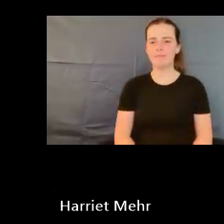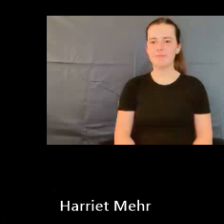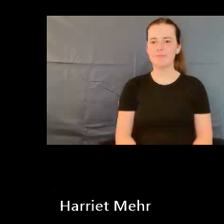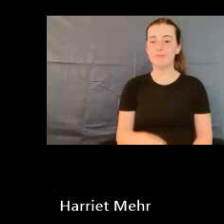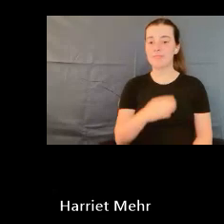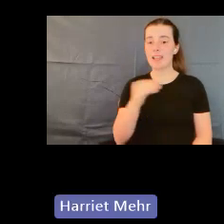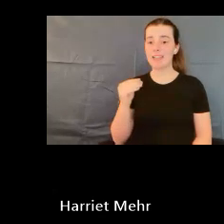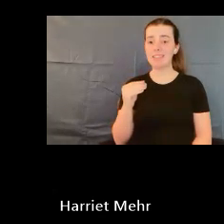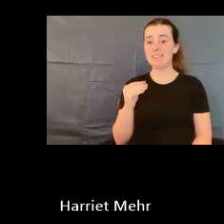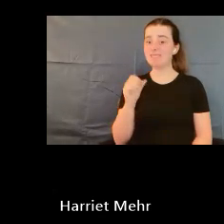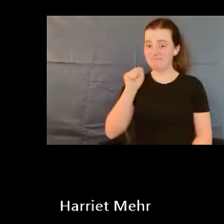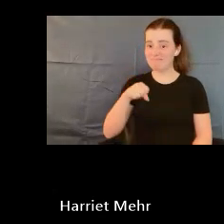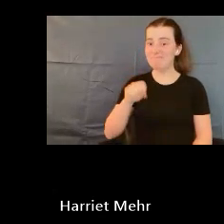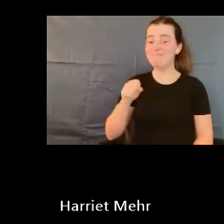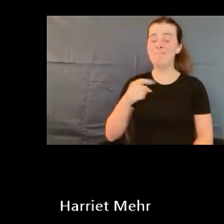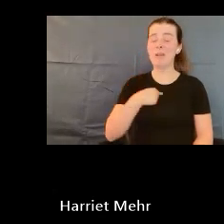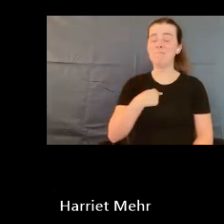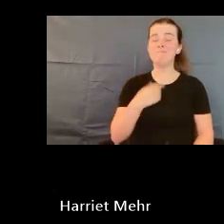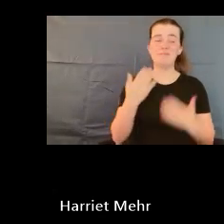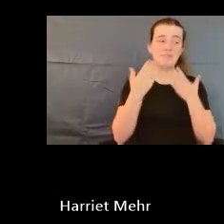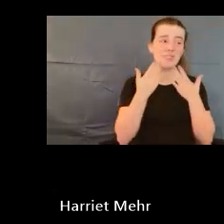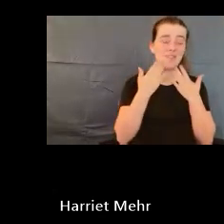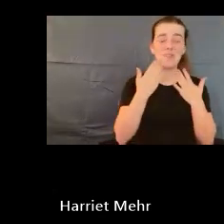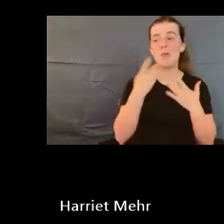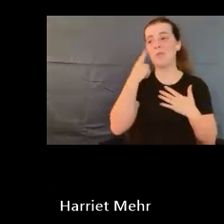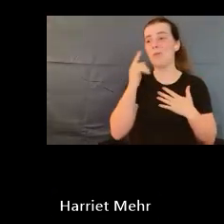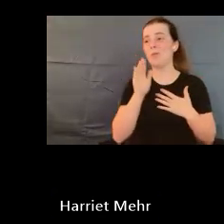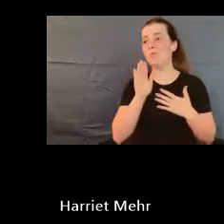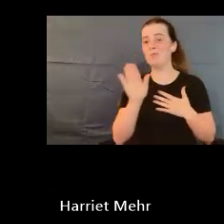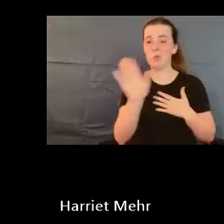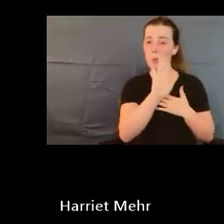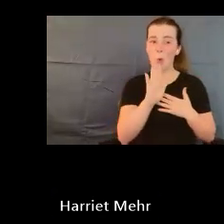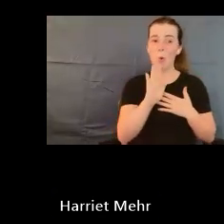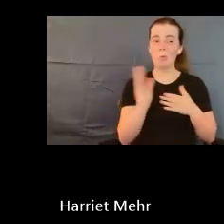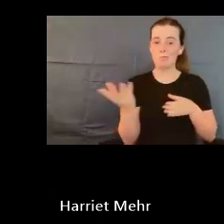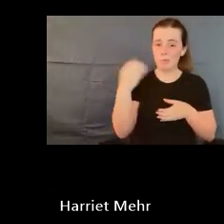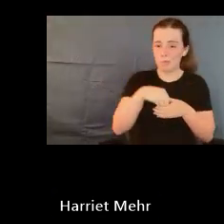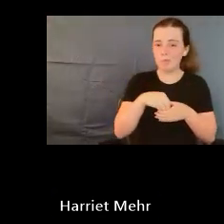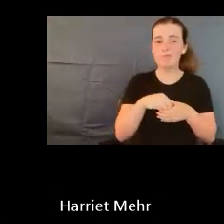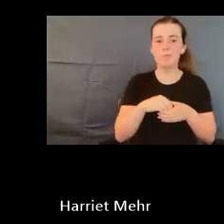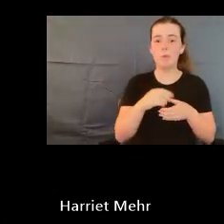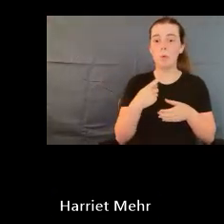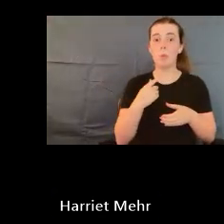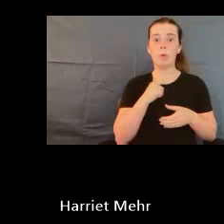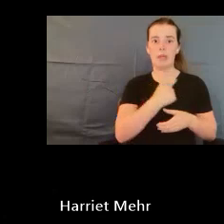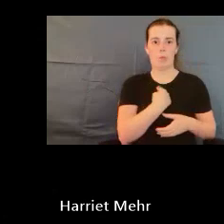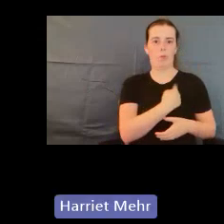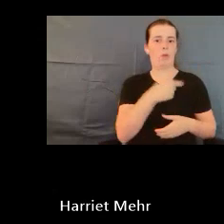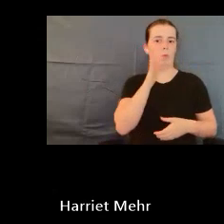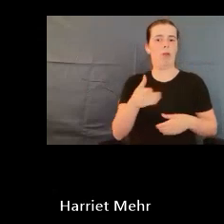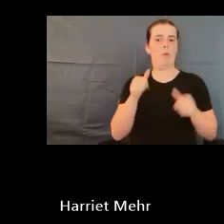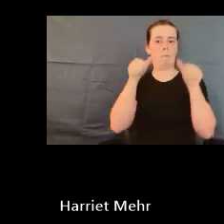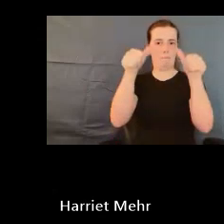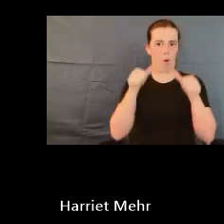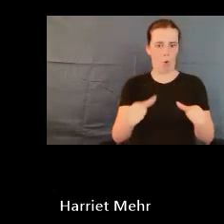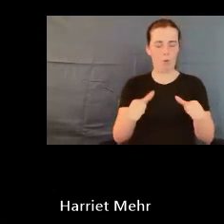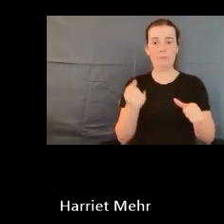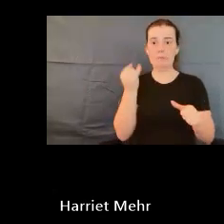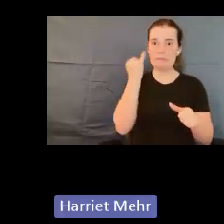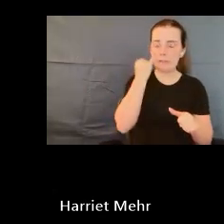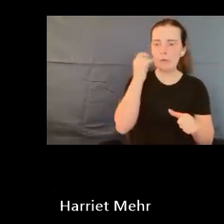And yeah, so I'm just super grateful for everyone for joining. And we will post this if you want to listen again or any of the pro tips